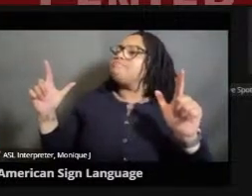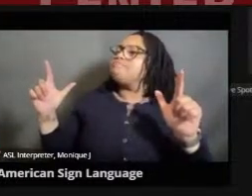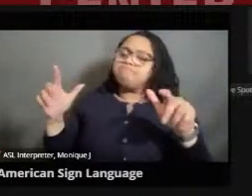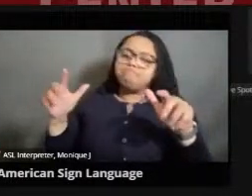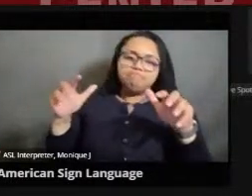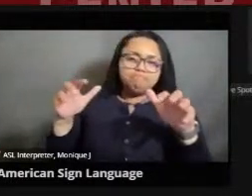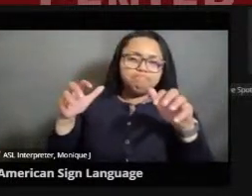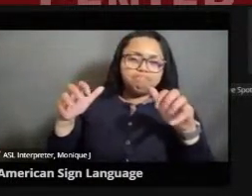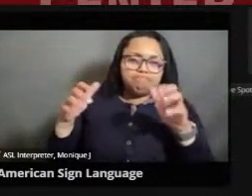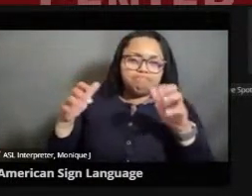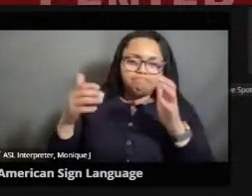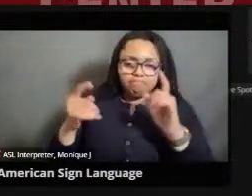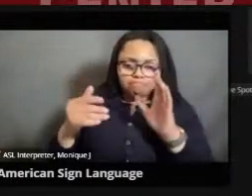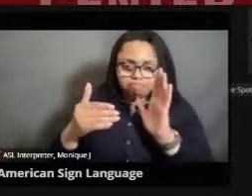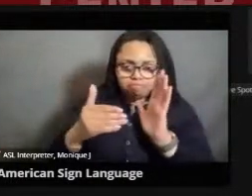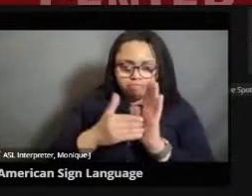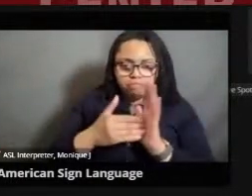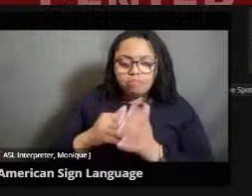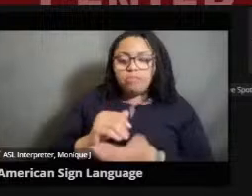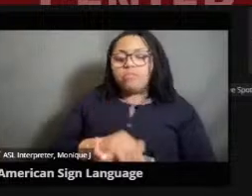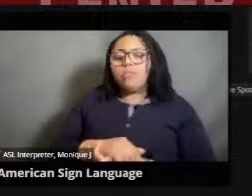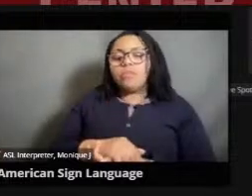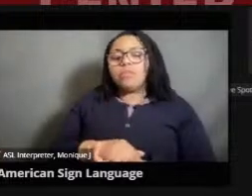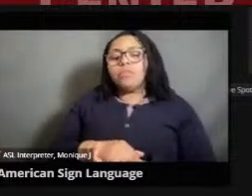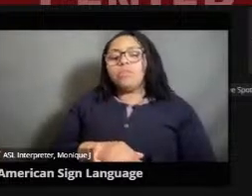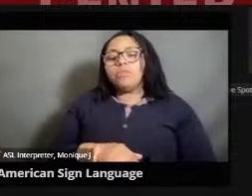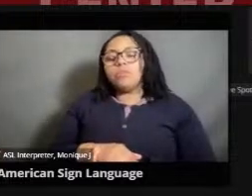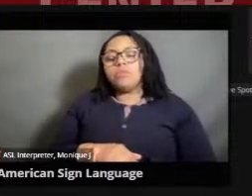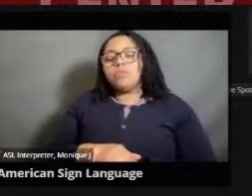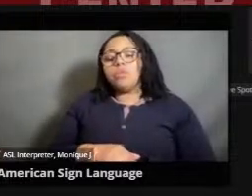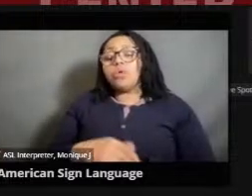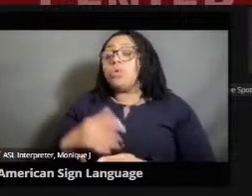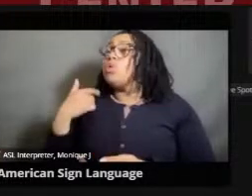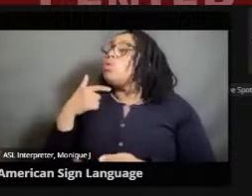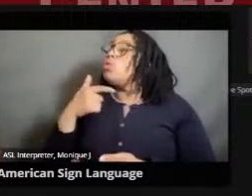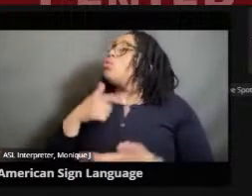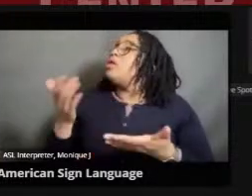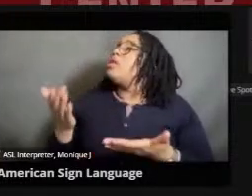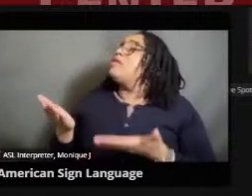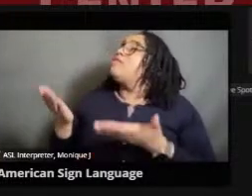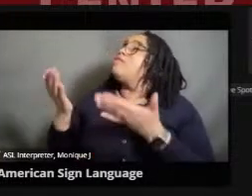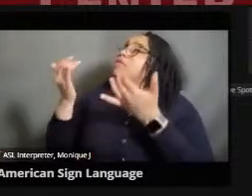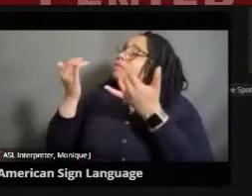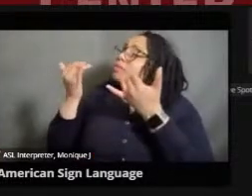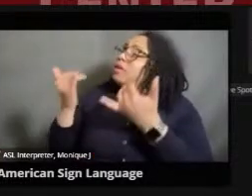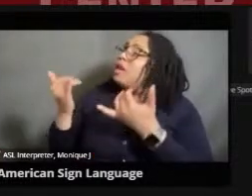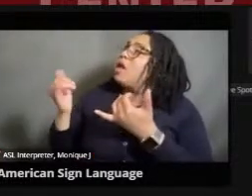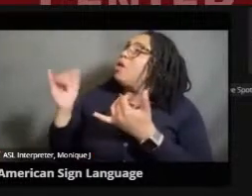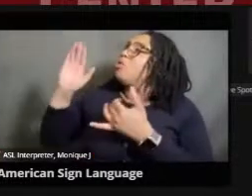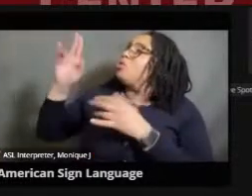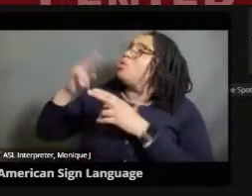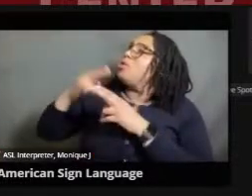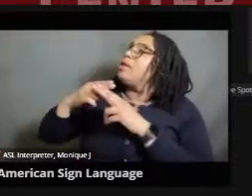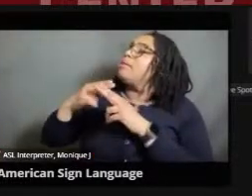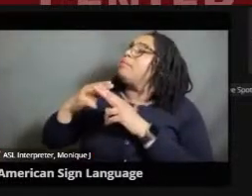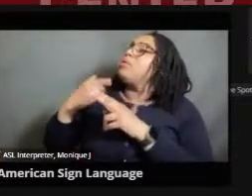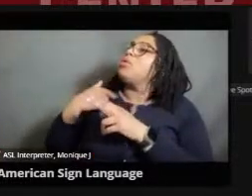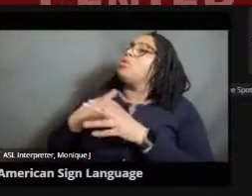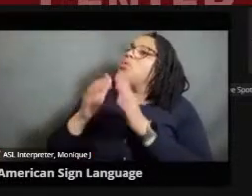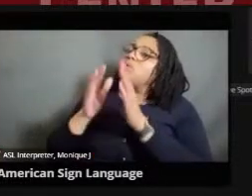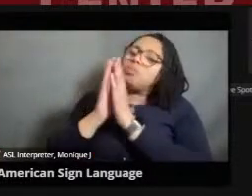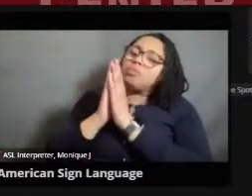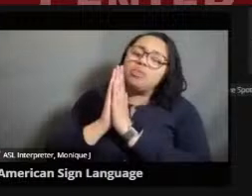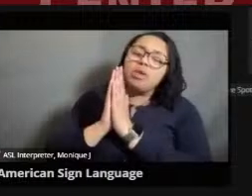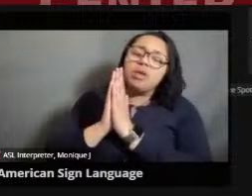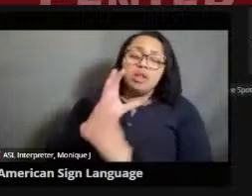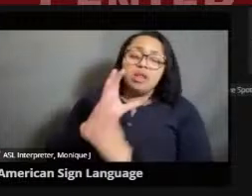those requests that we lift up now by name, to pray that the Reject AIPAC Congress